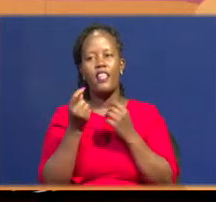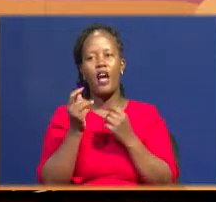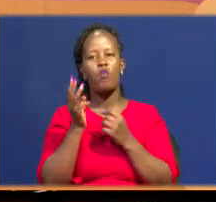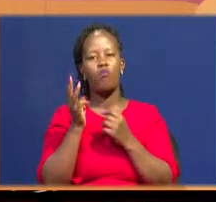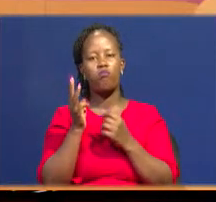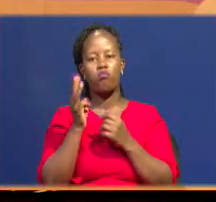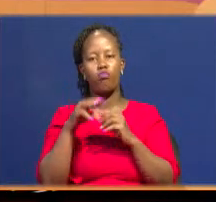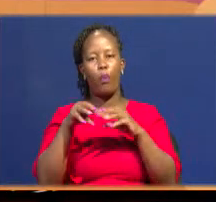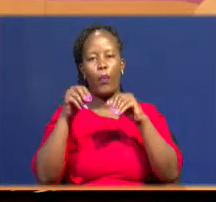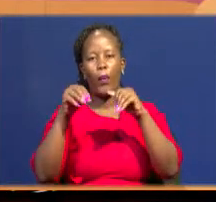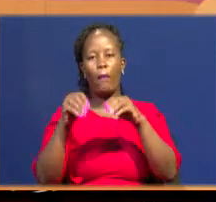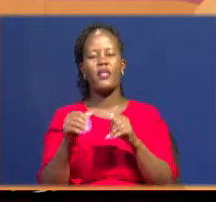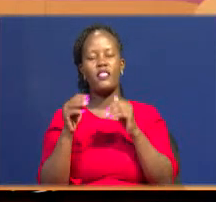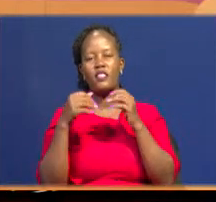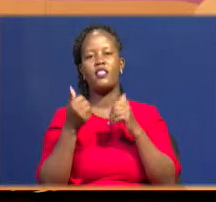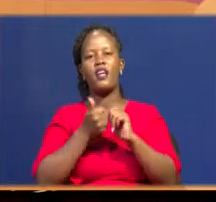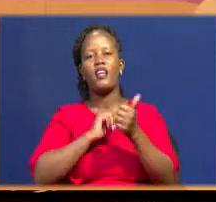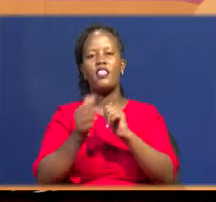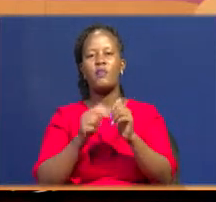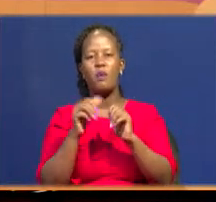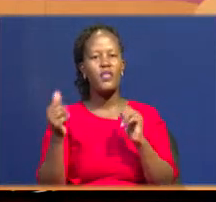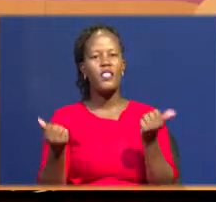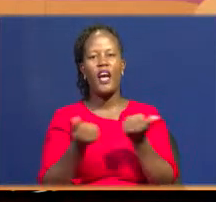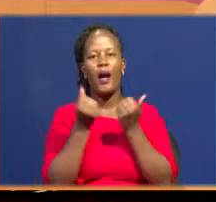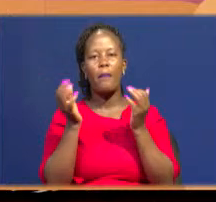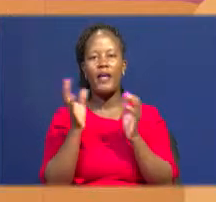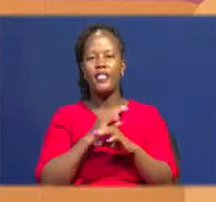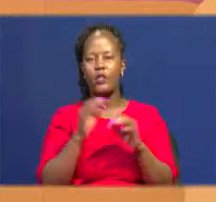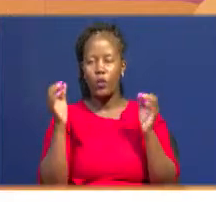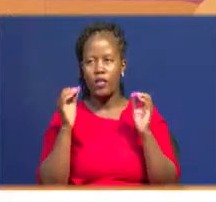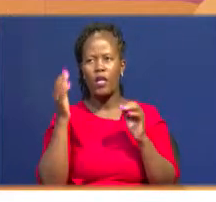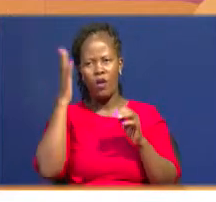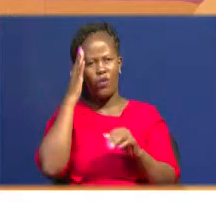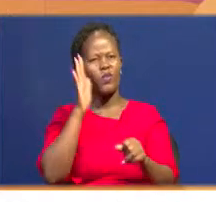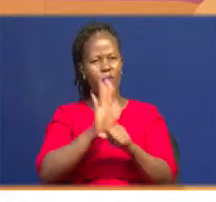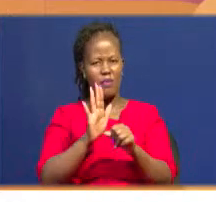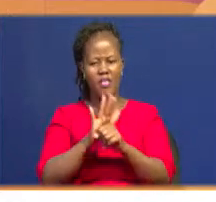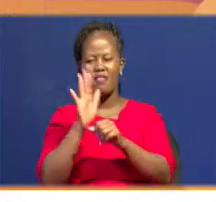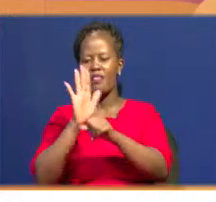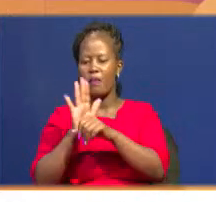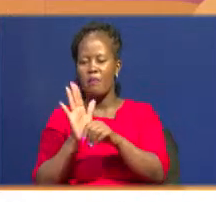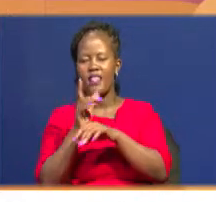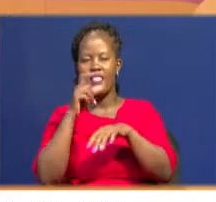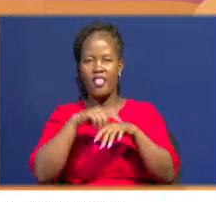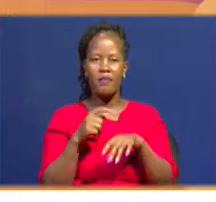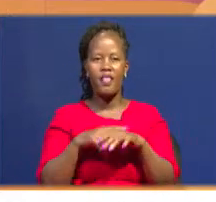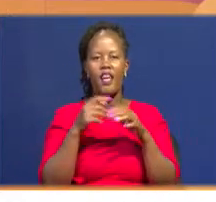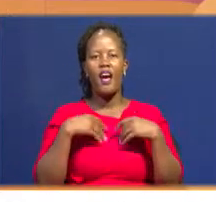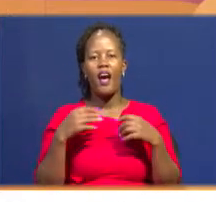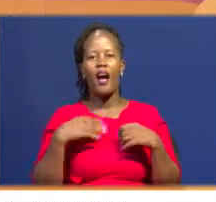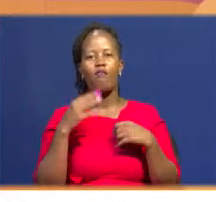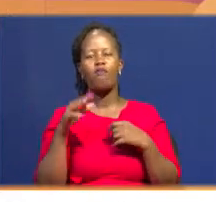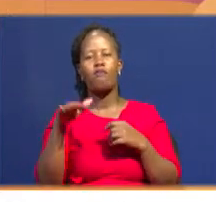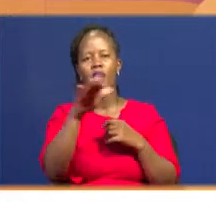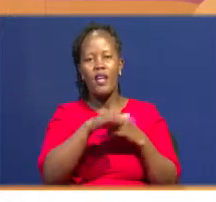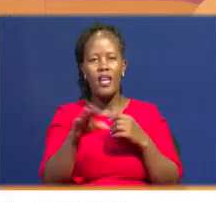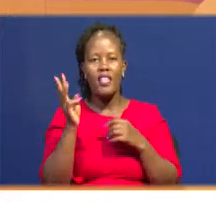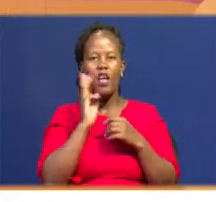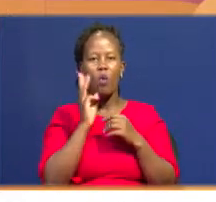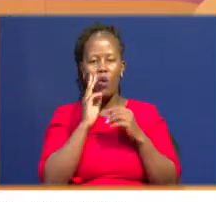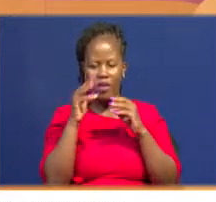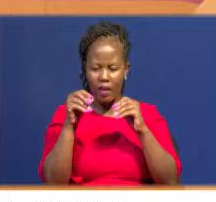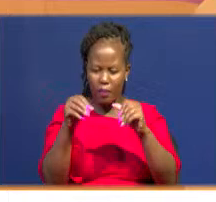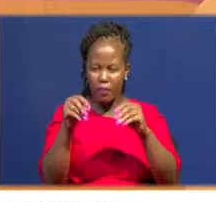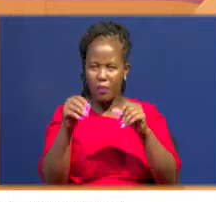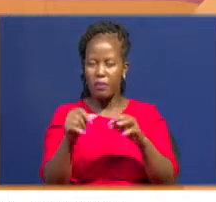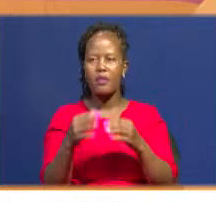We know different sporting disciplines always have their own beach event. There is beach soccer, there is beach volleyball we